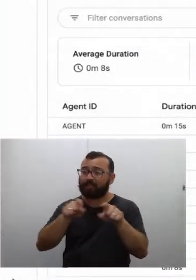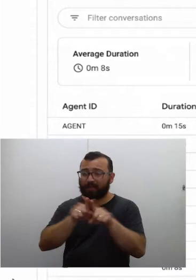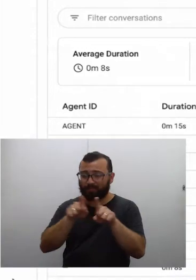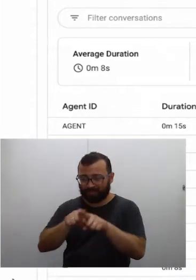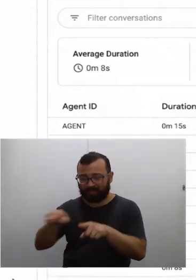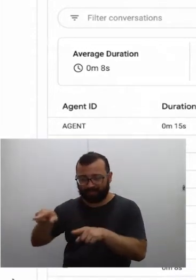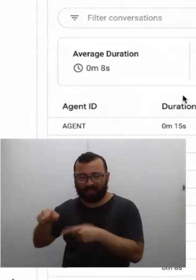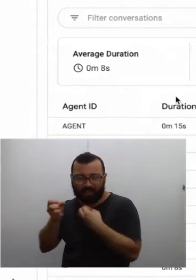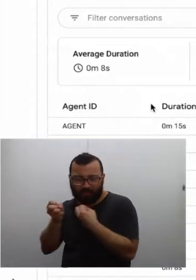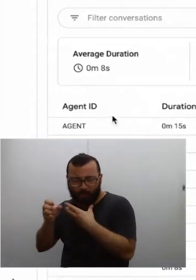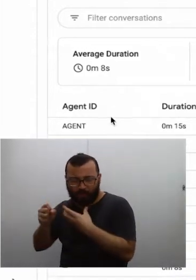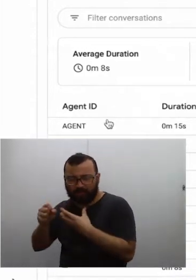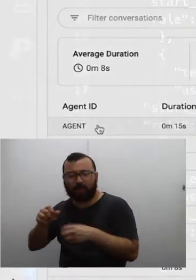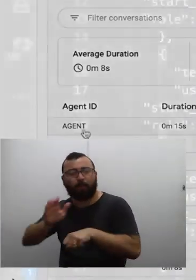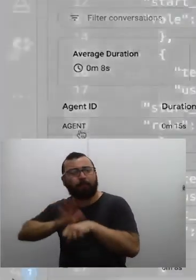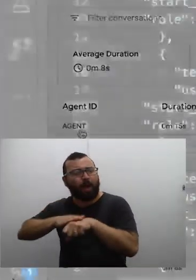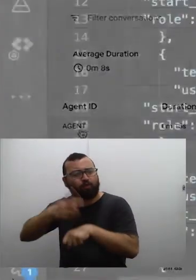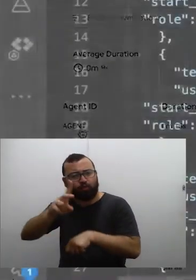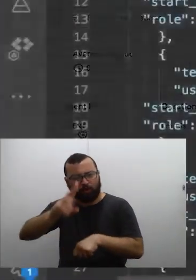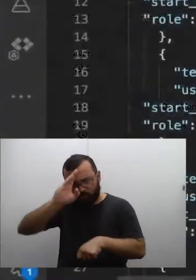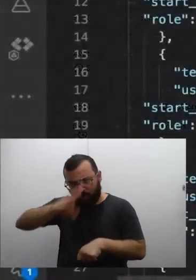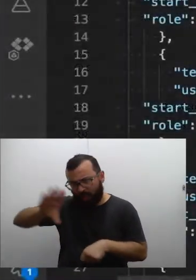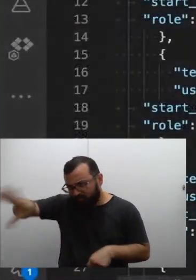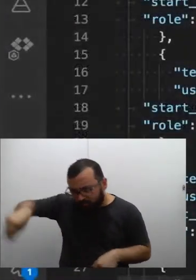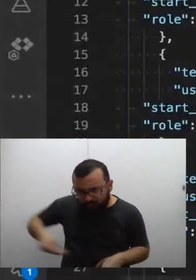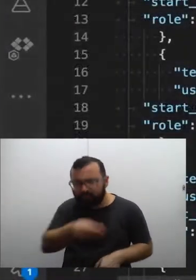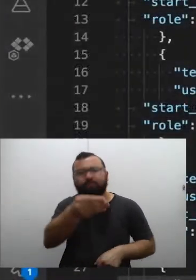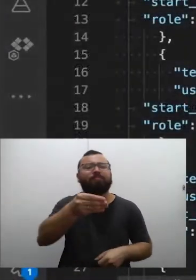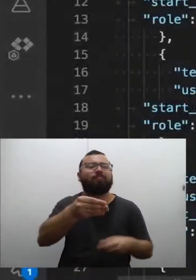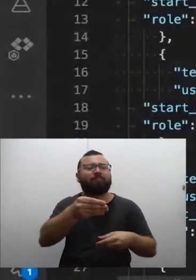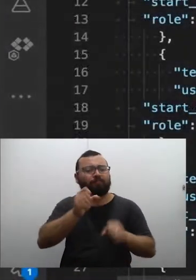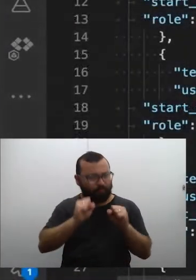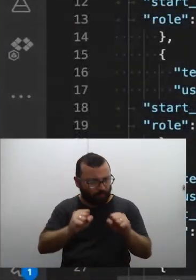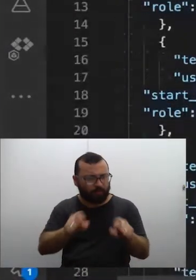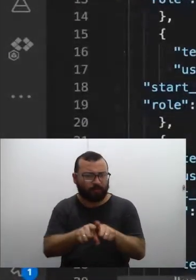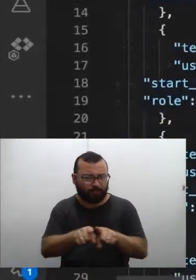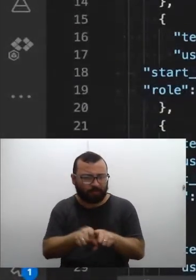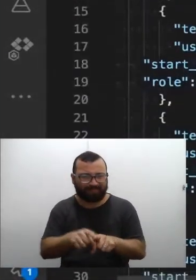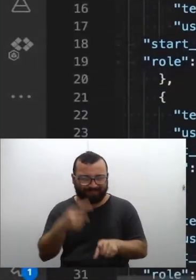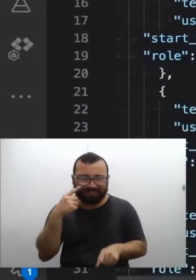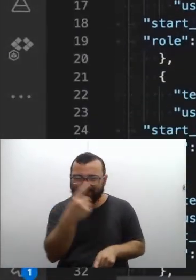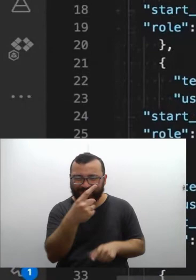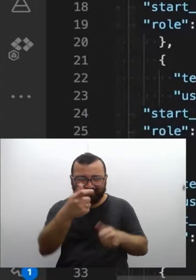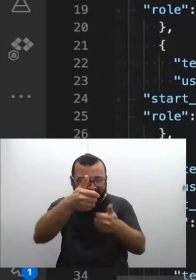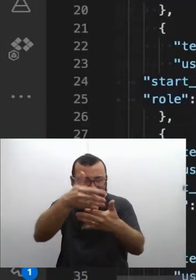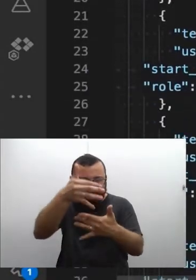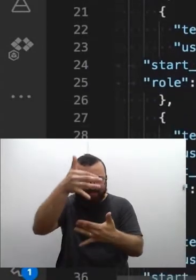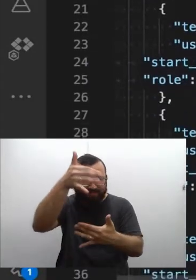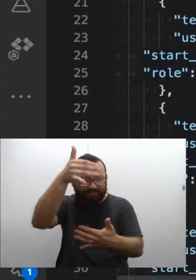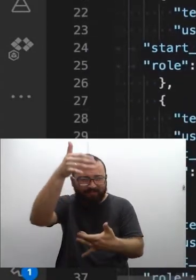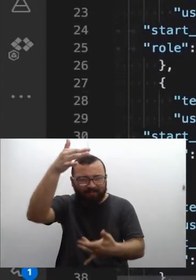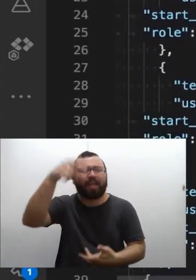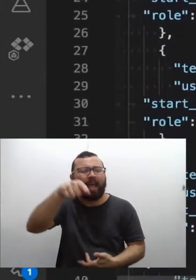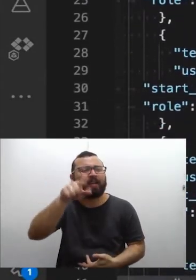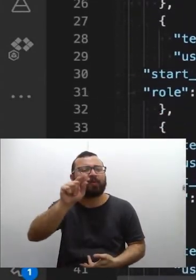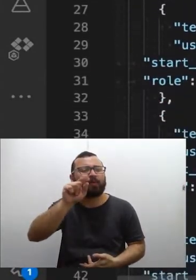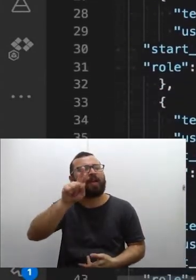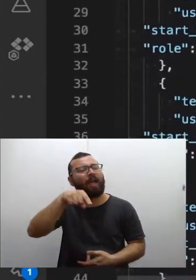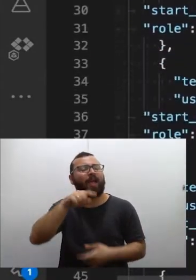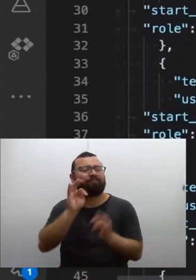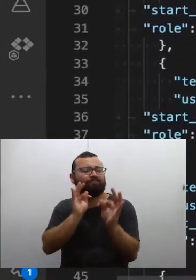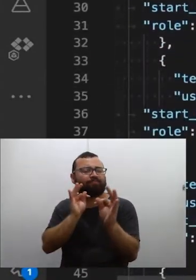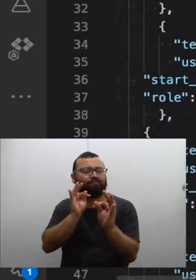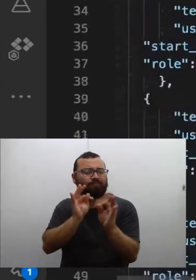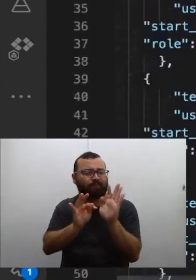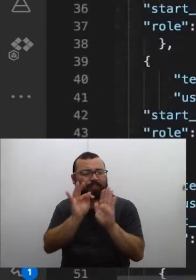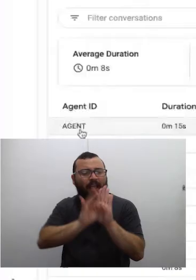existing datasets manually. Your conversation will need a specific JSON format, which defines the text, the timestamp, the user